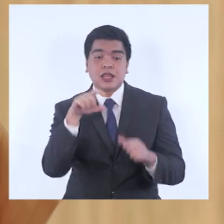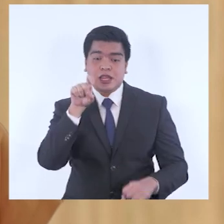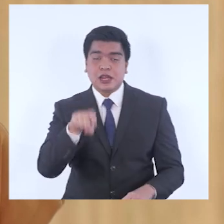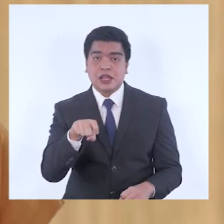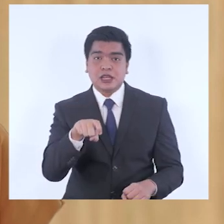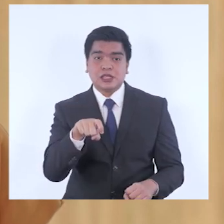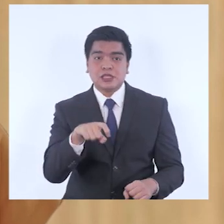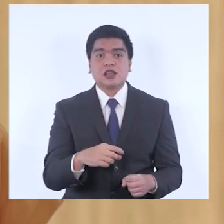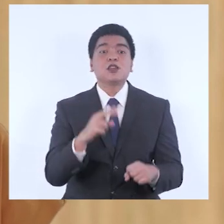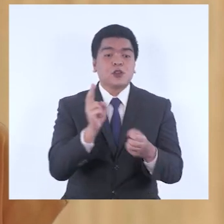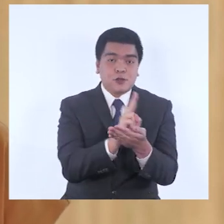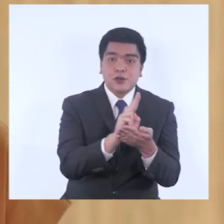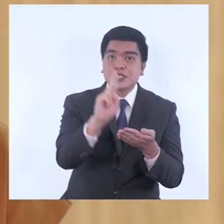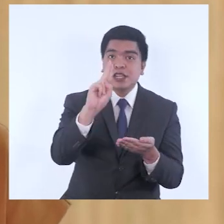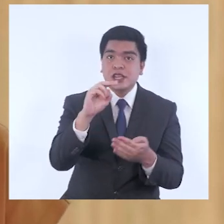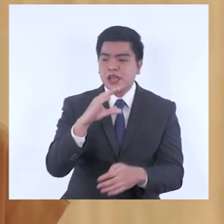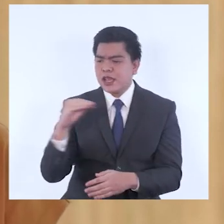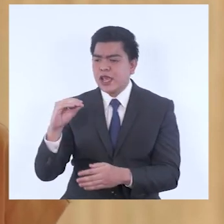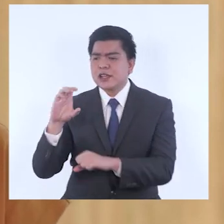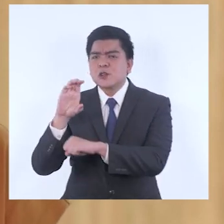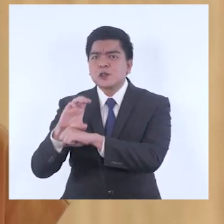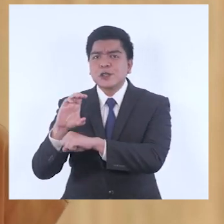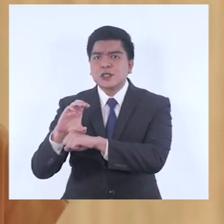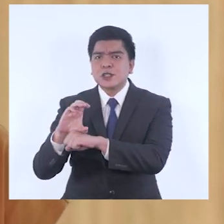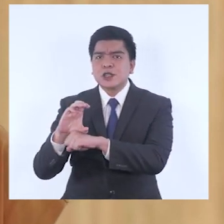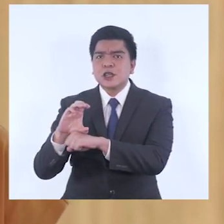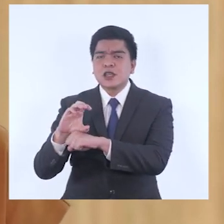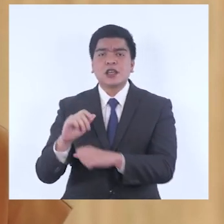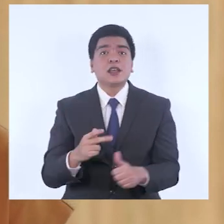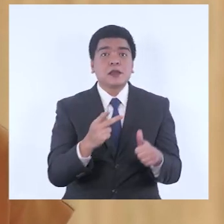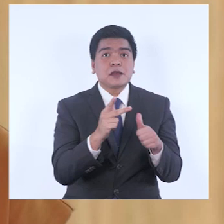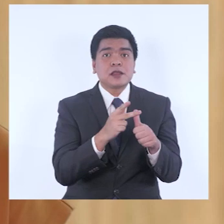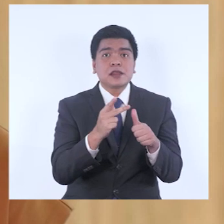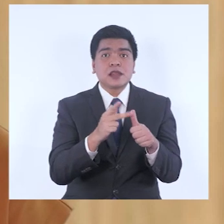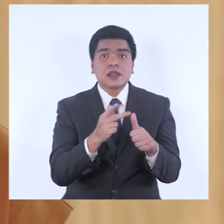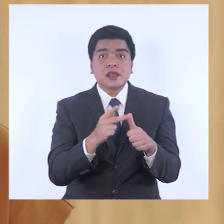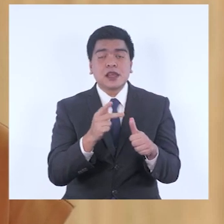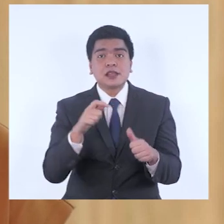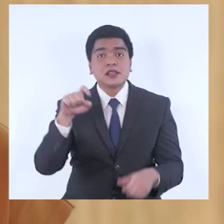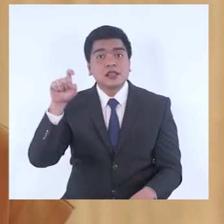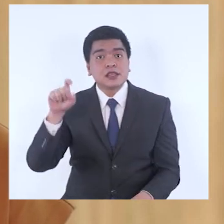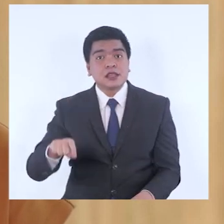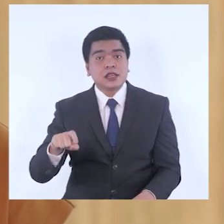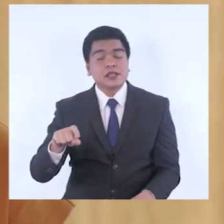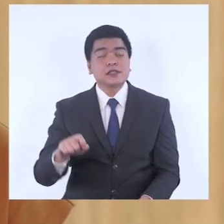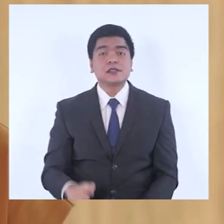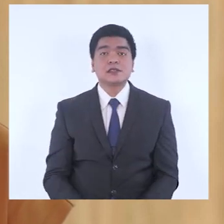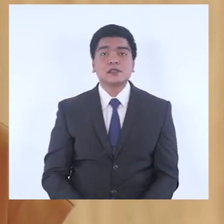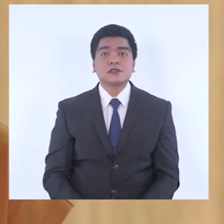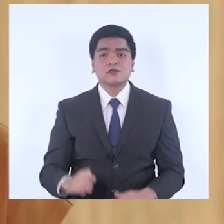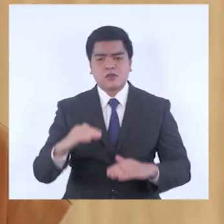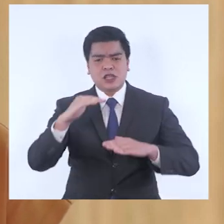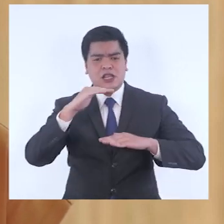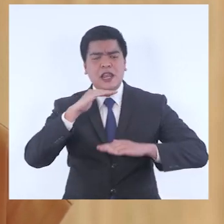a primordial concern to set the parameters and limitations of